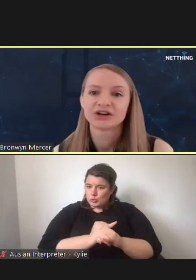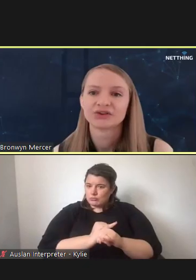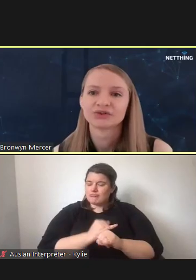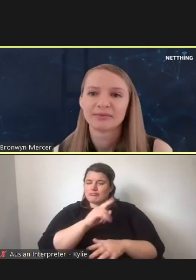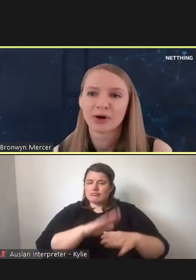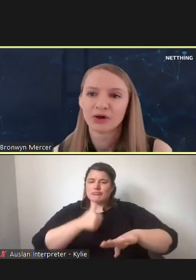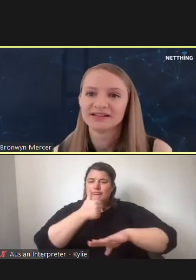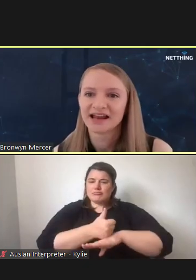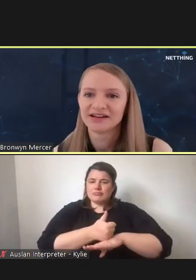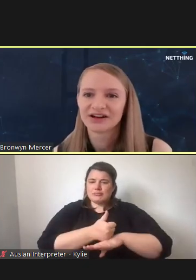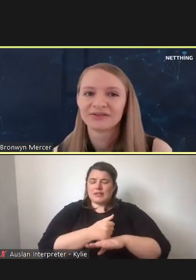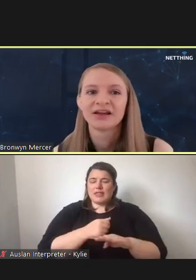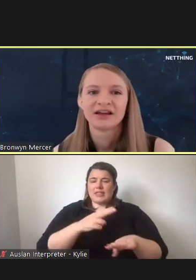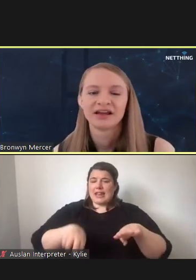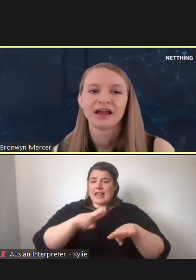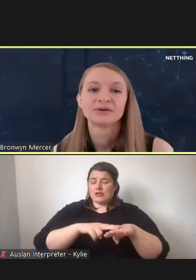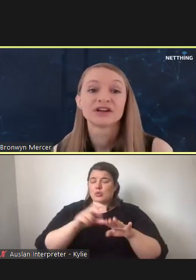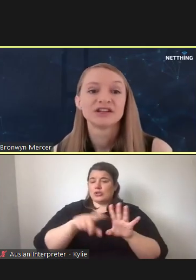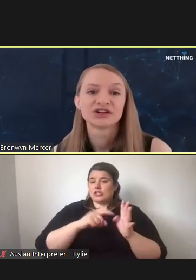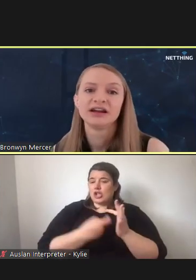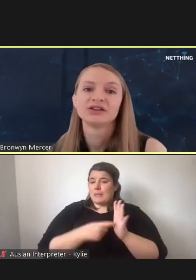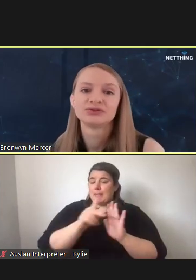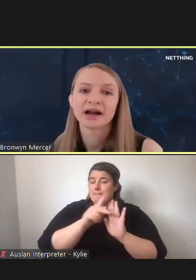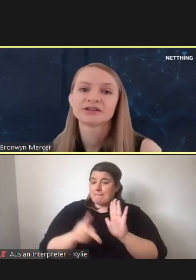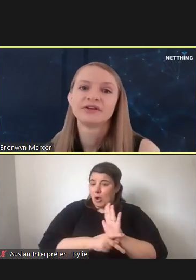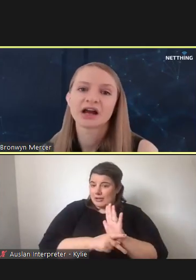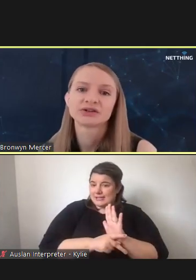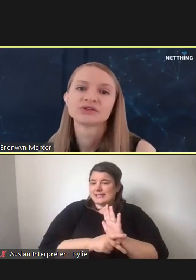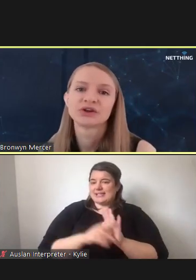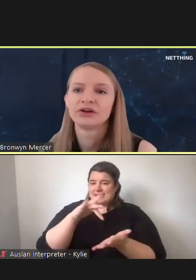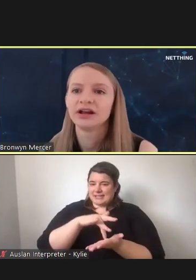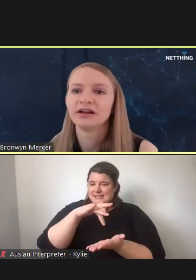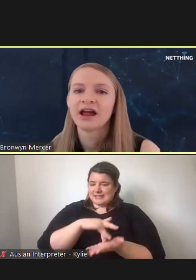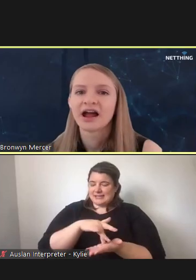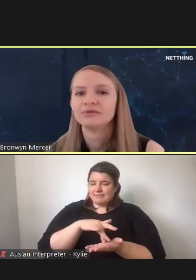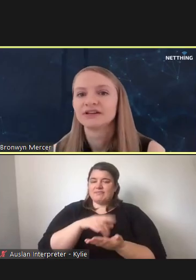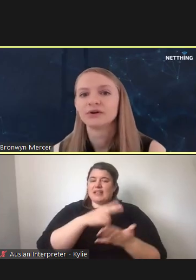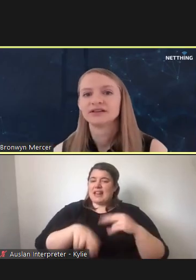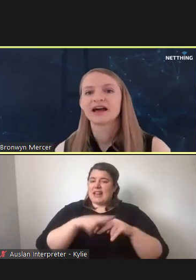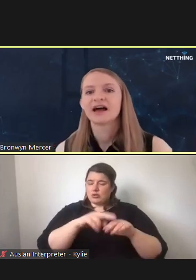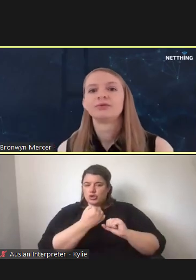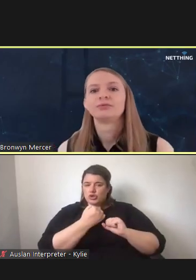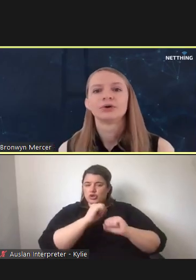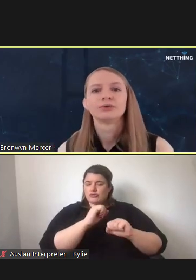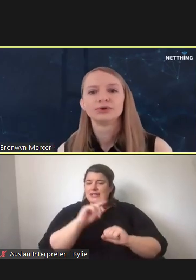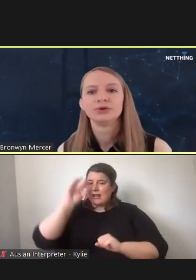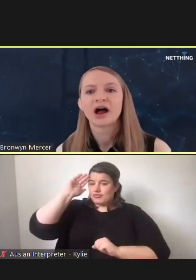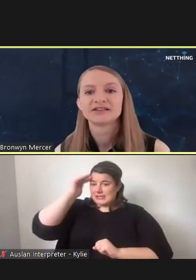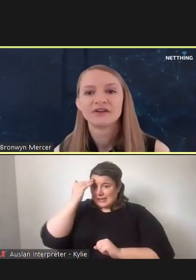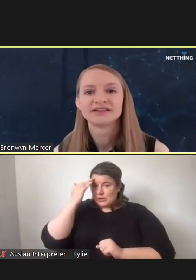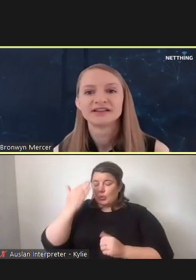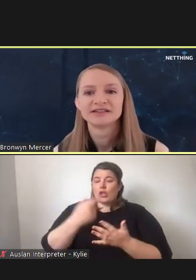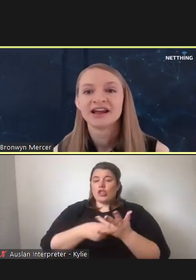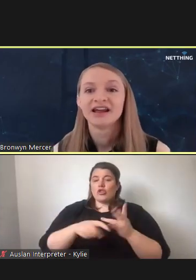the International Cyber Policy Centre. He was additionally the Director for National Security and Resilience at the Royal